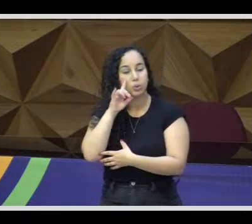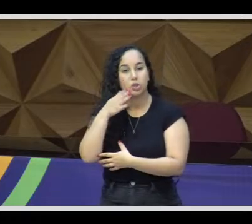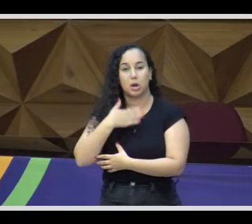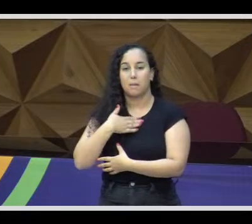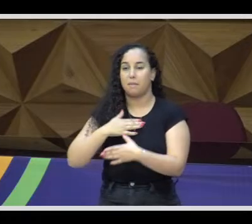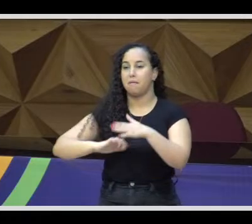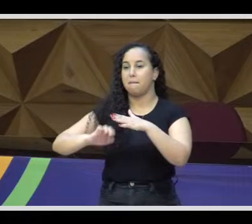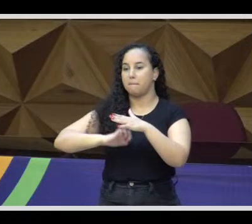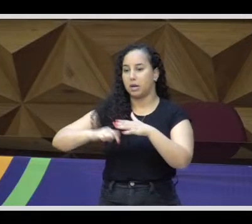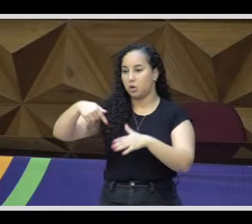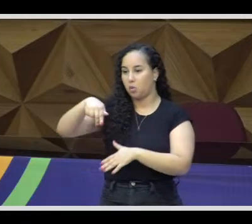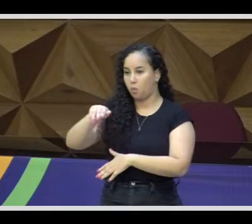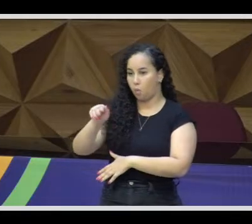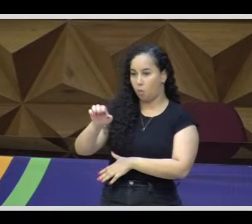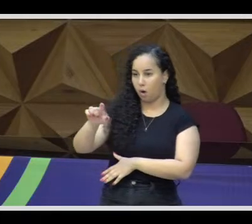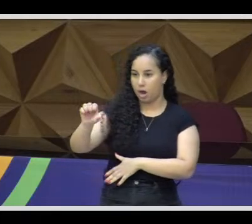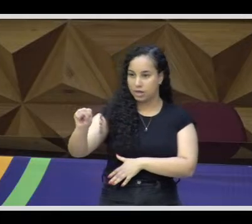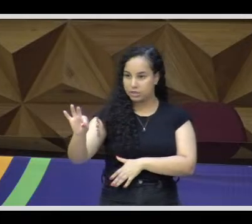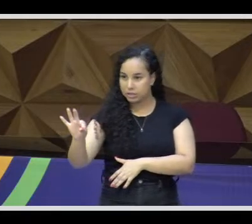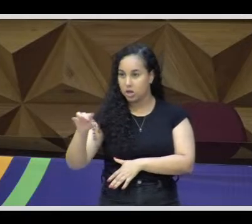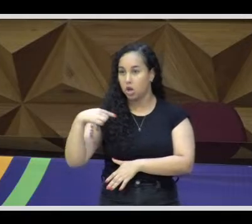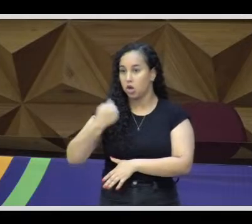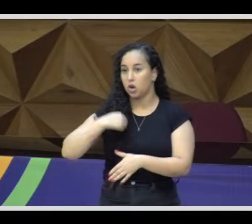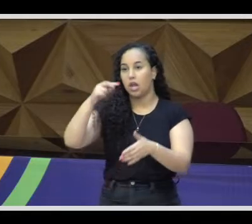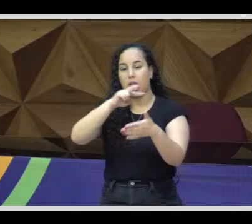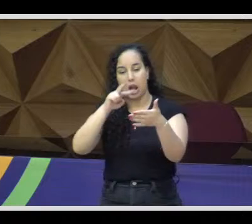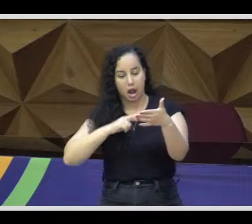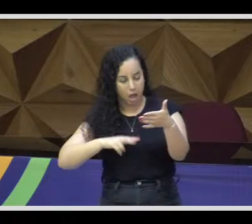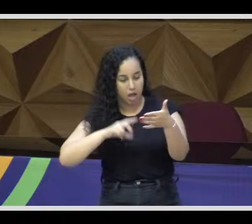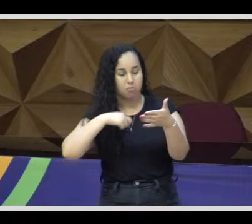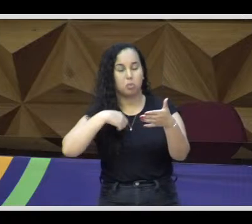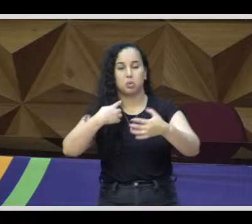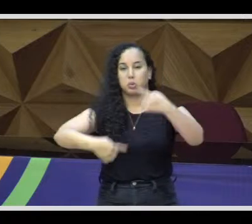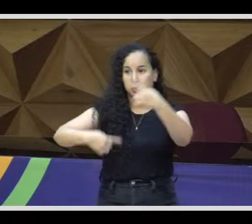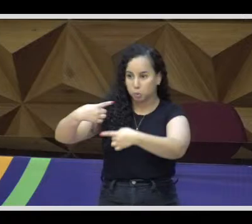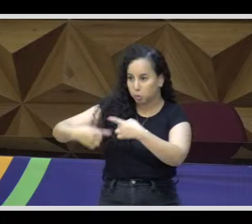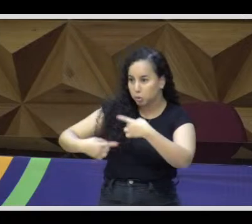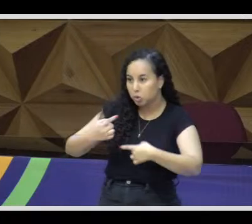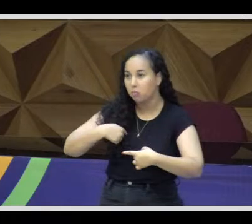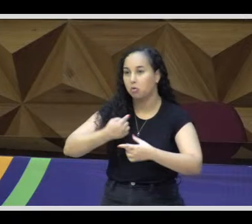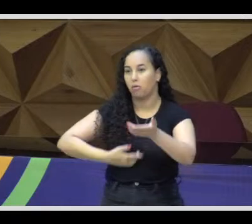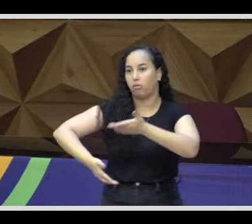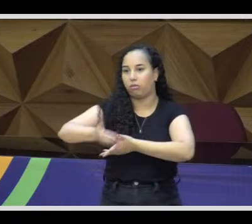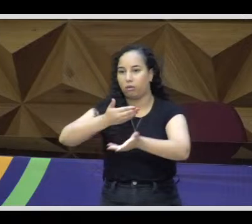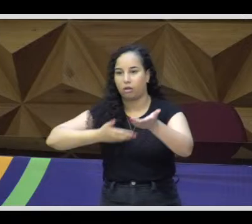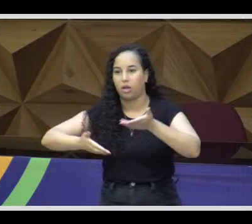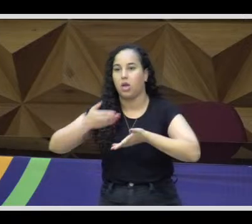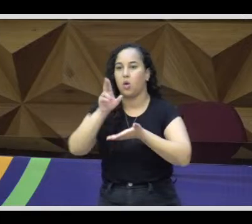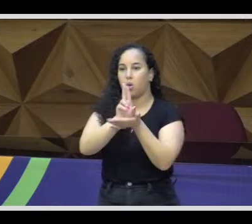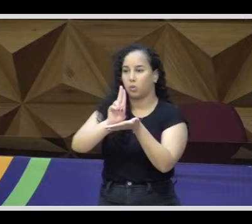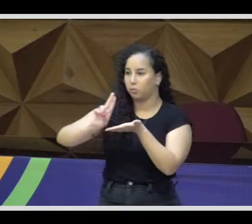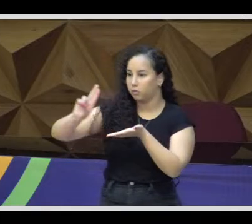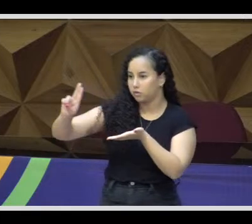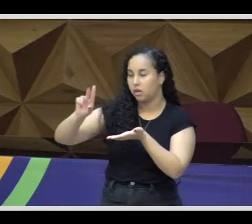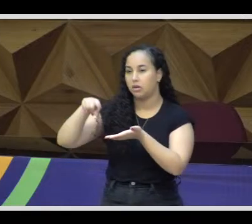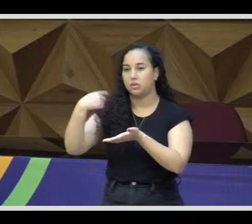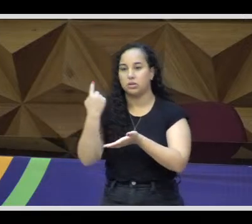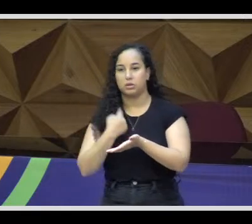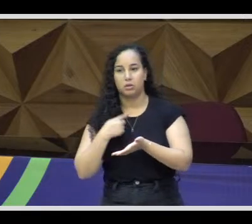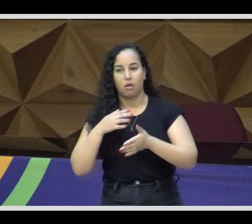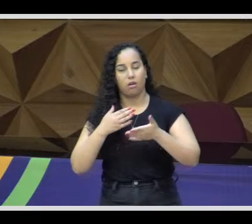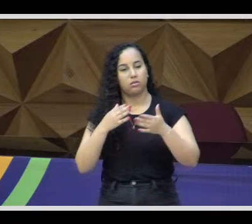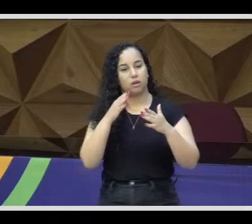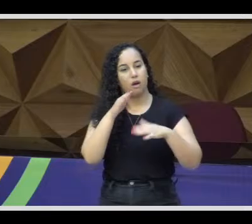company, Quest, we read those books, discuss those books, we interact with universities, we